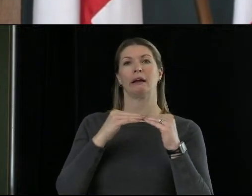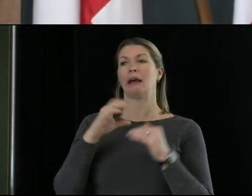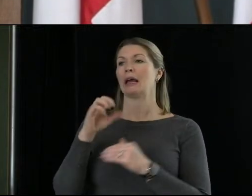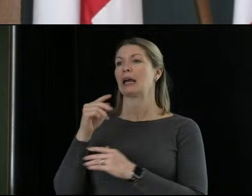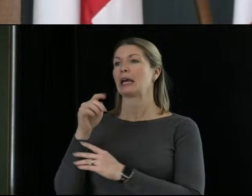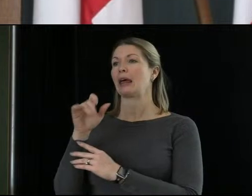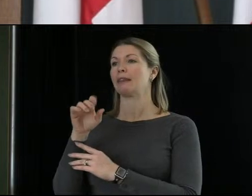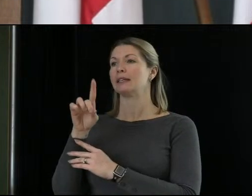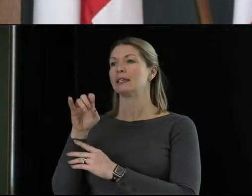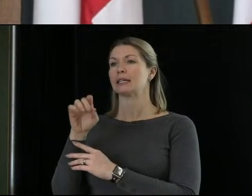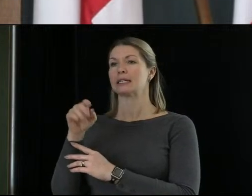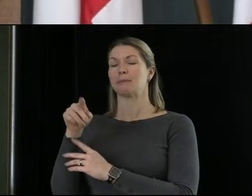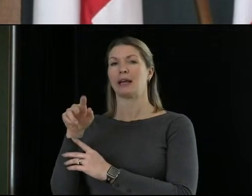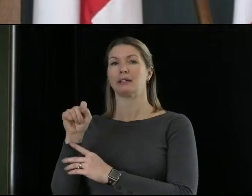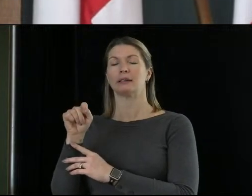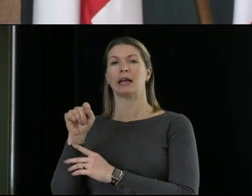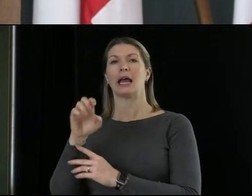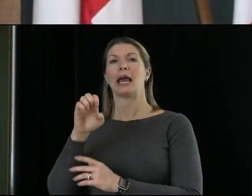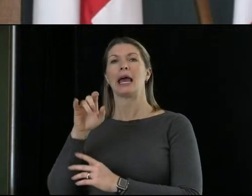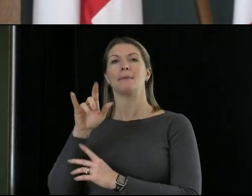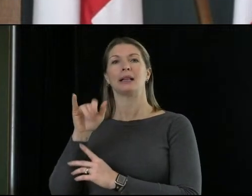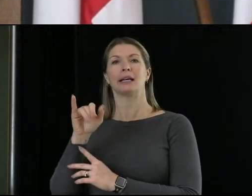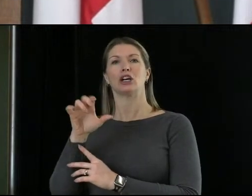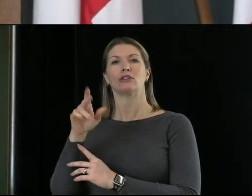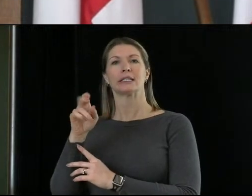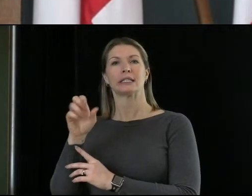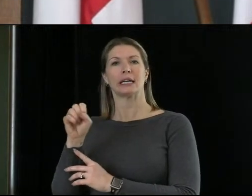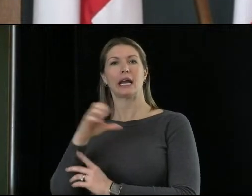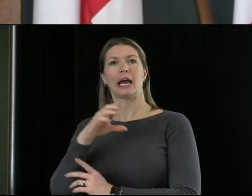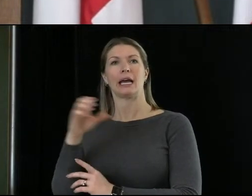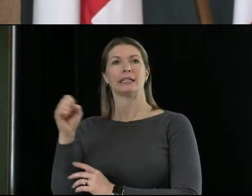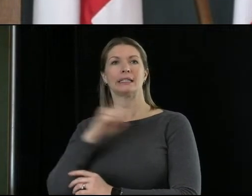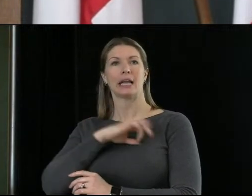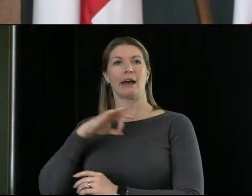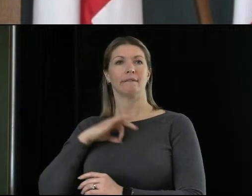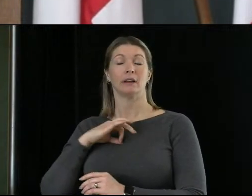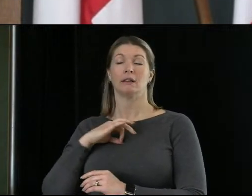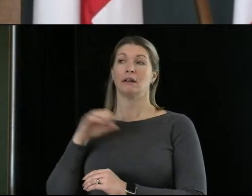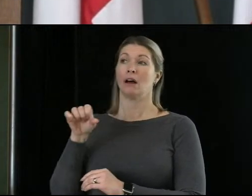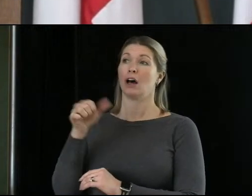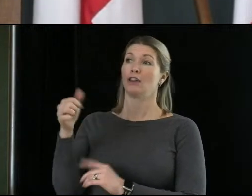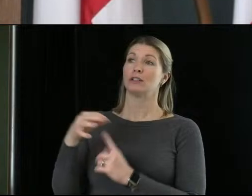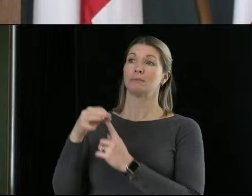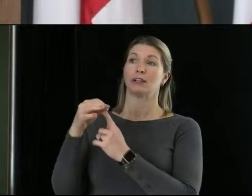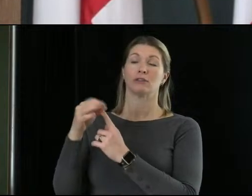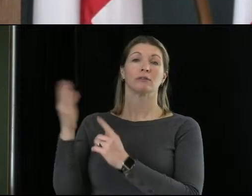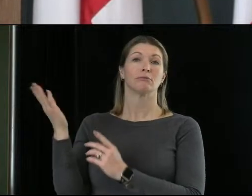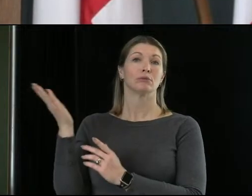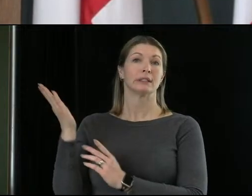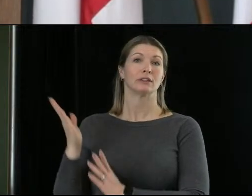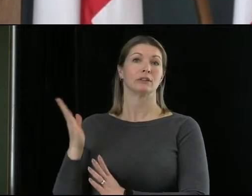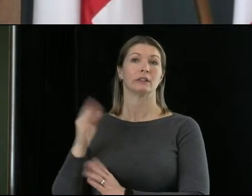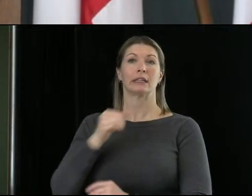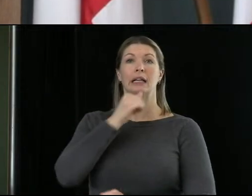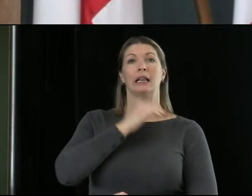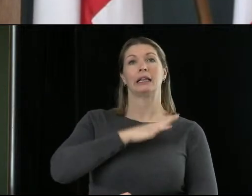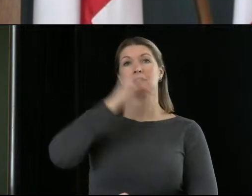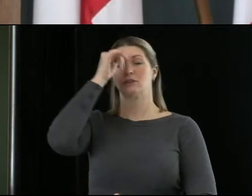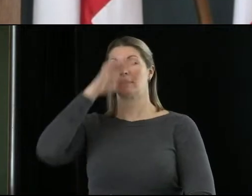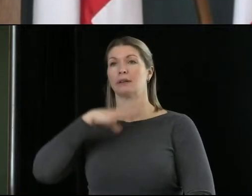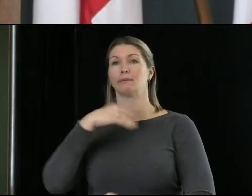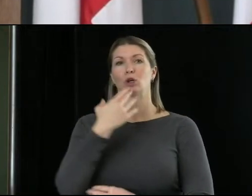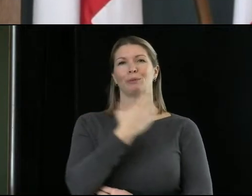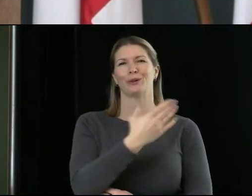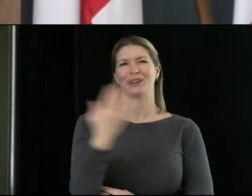Dix-Payton, Emily Christie and staff, invited guests, ladies and gentlemen. Good